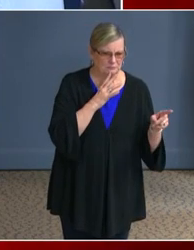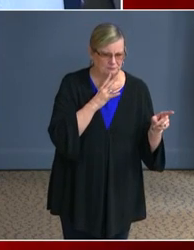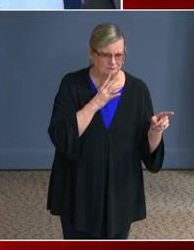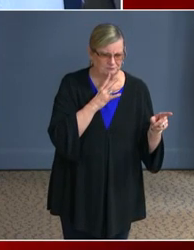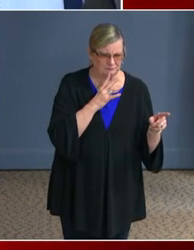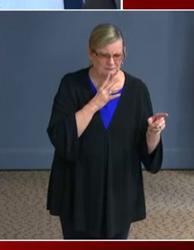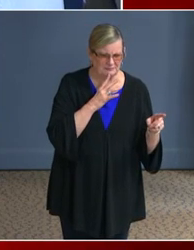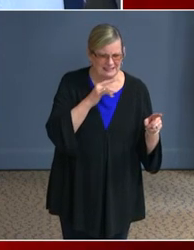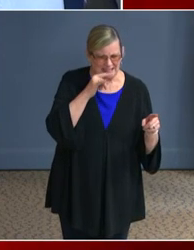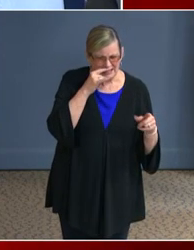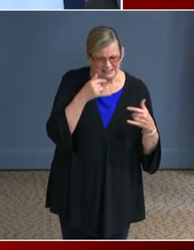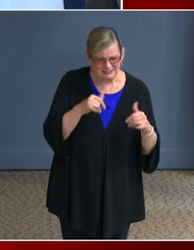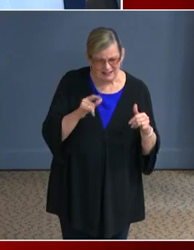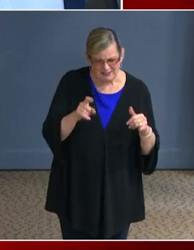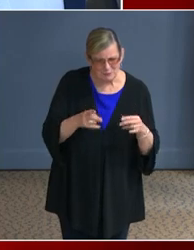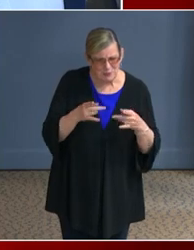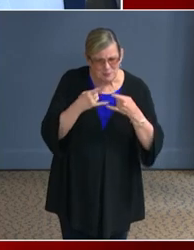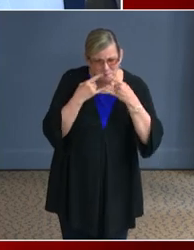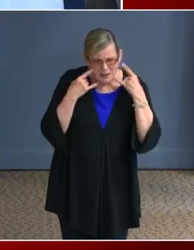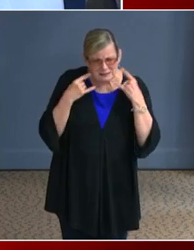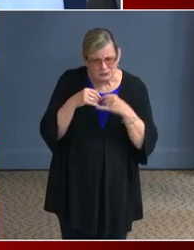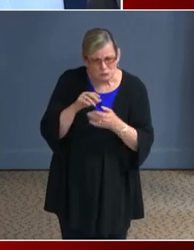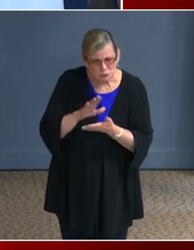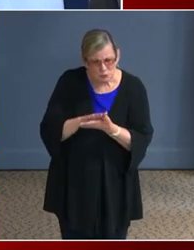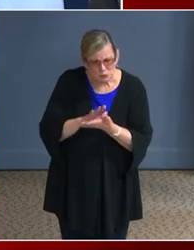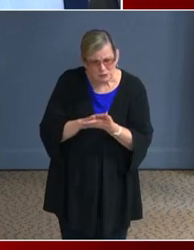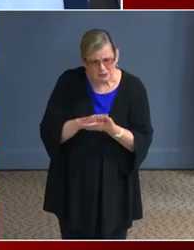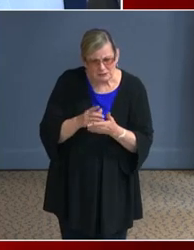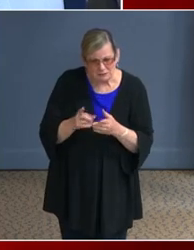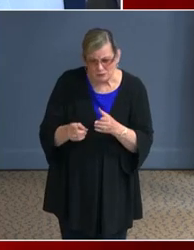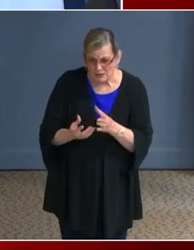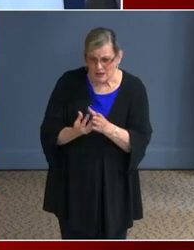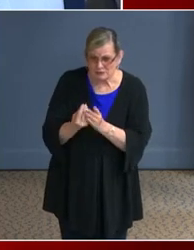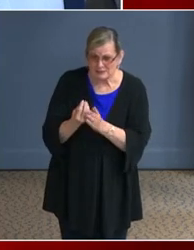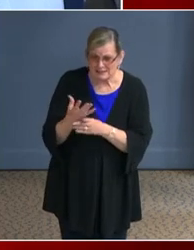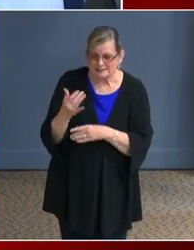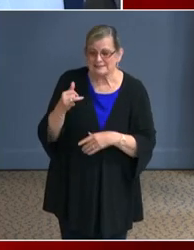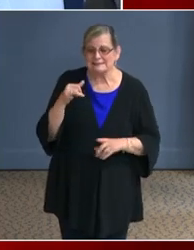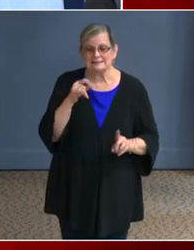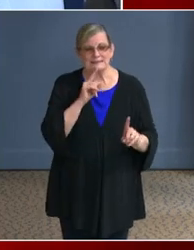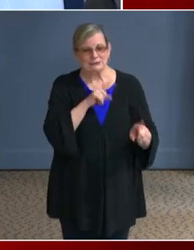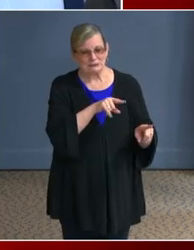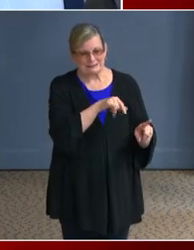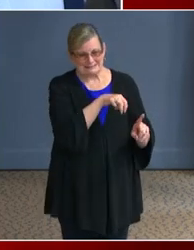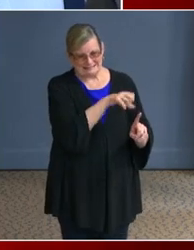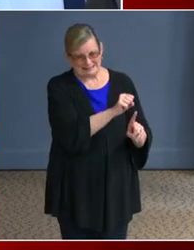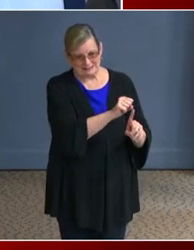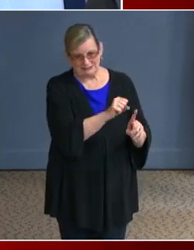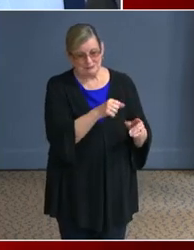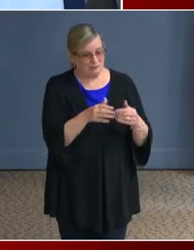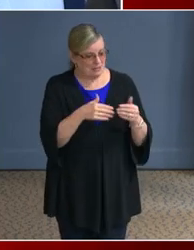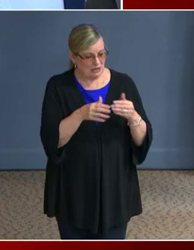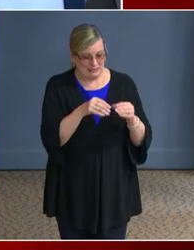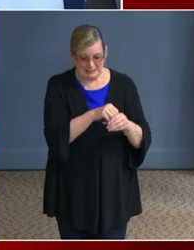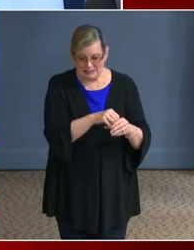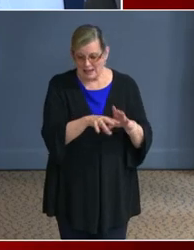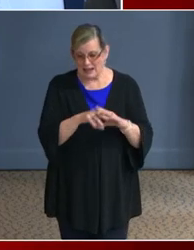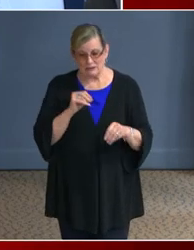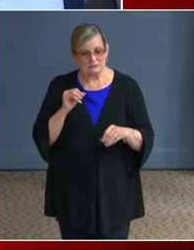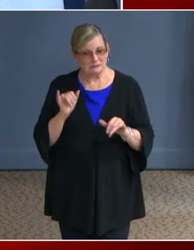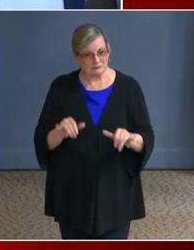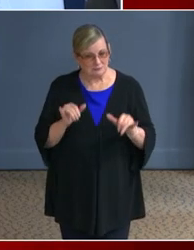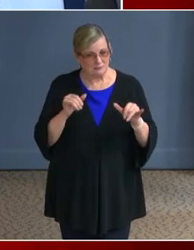recess, at sporting events outside of school? Yes, So outdoors, indoors, all masks. yes. Okay. And